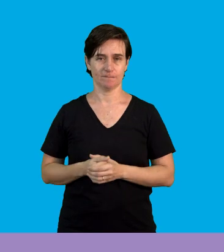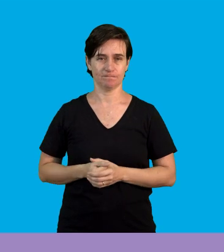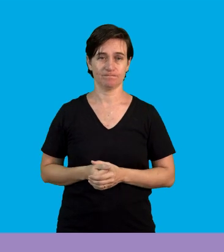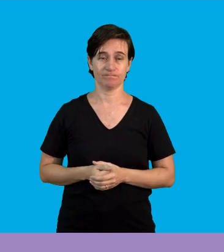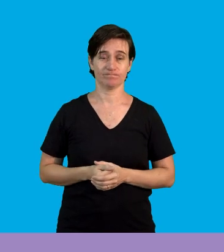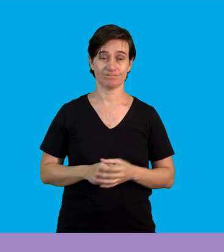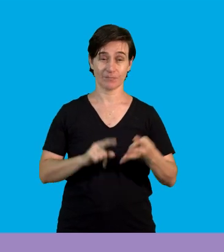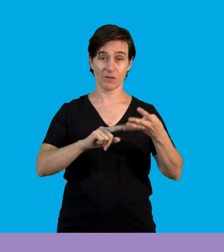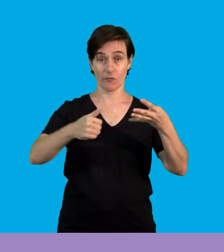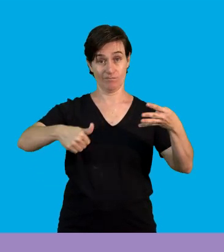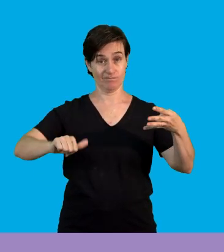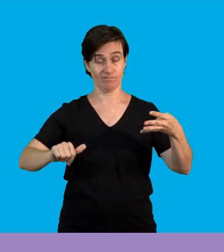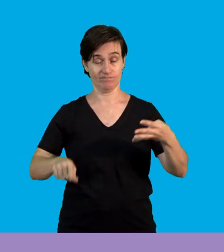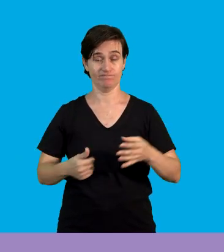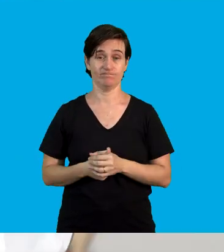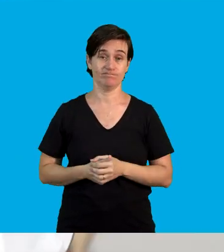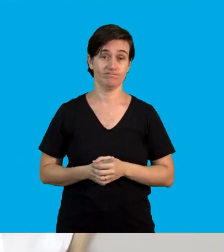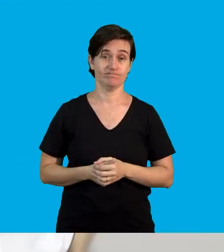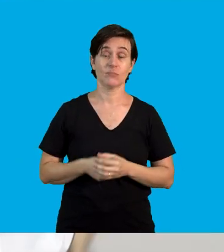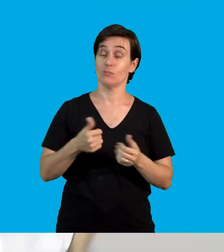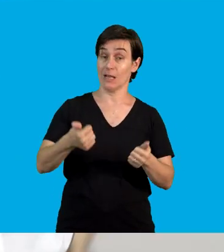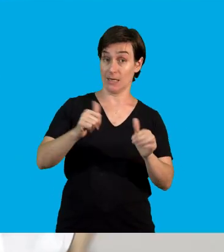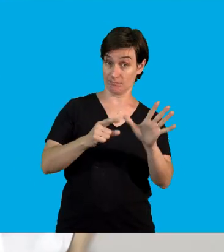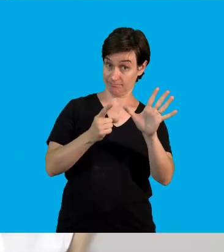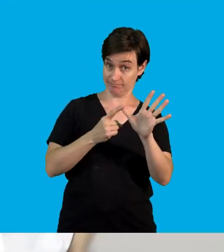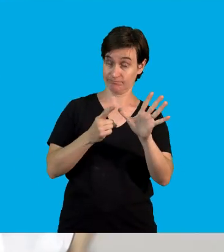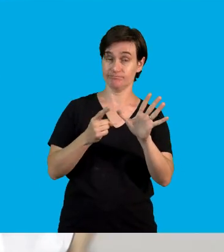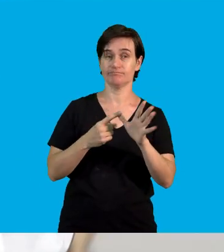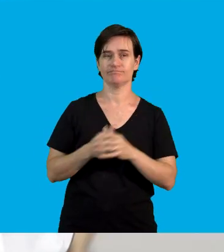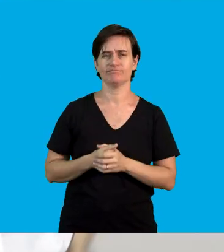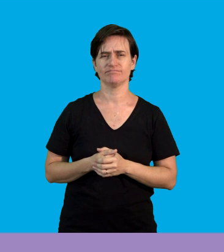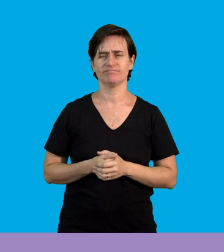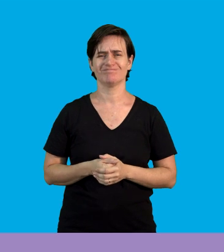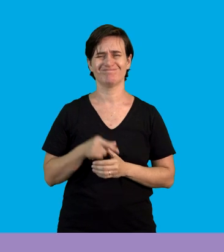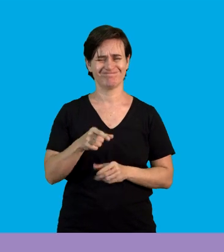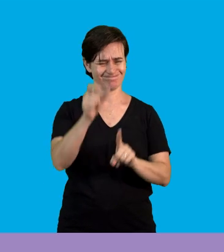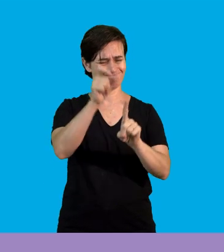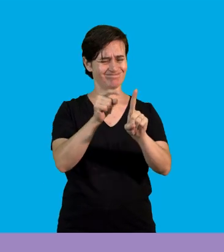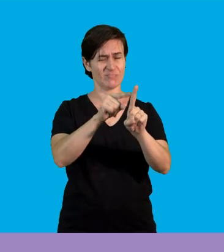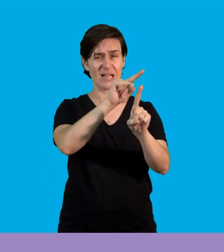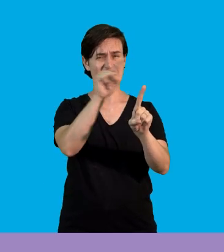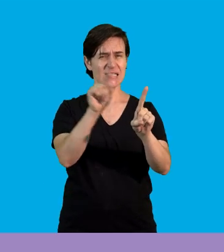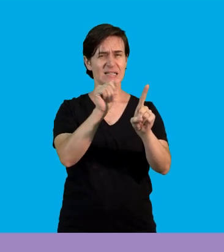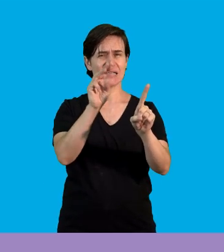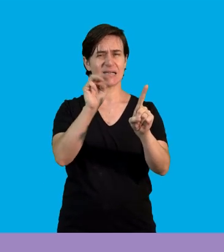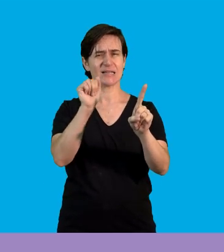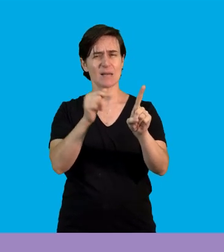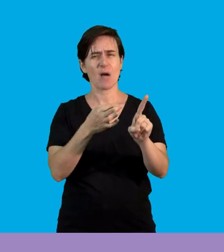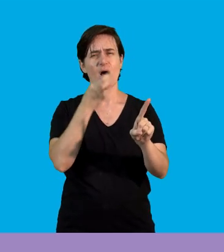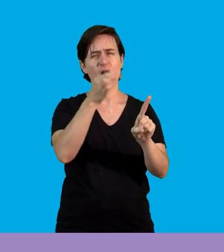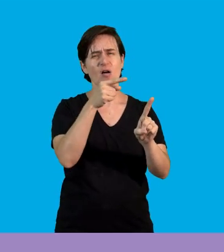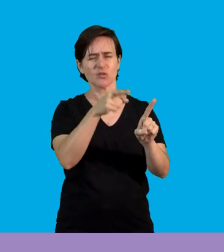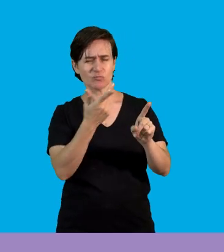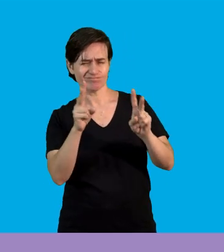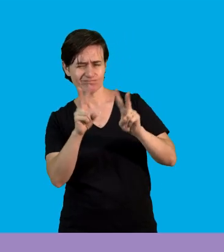conclude that one. Let's move on to the next one. The next question, it reads, when Zama was asked